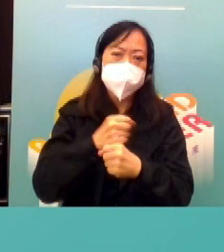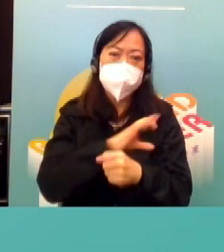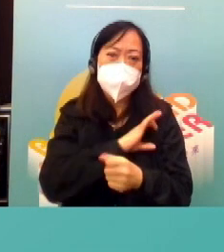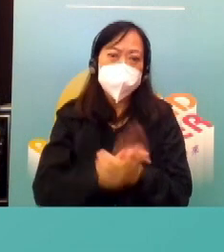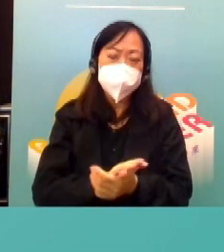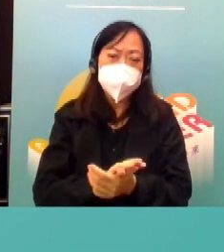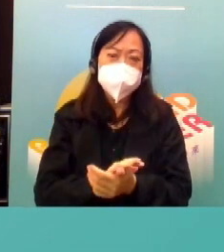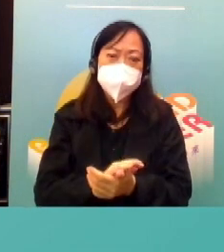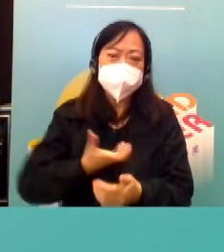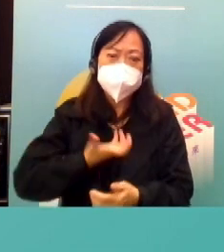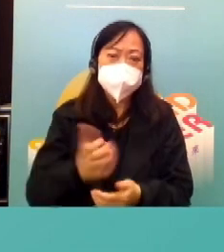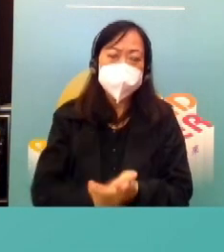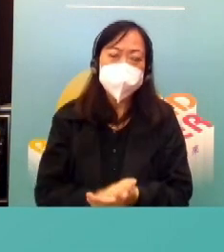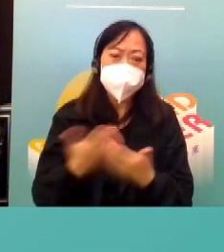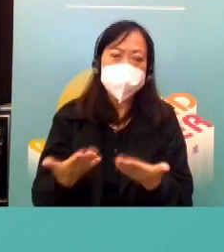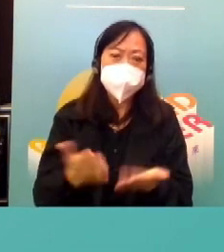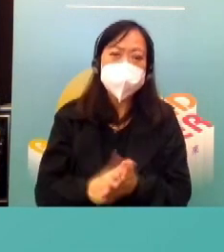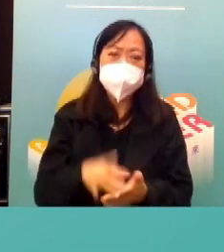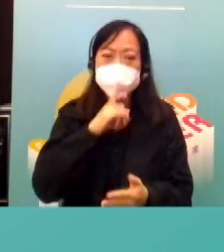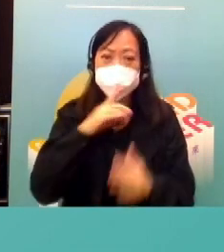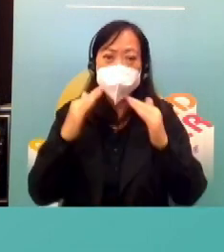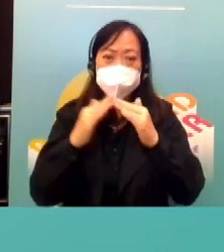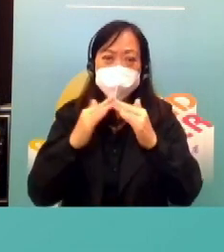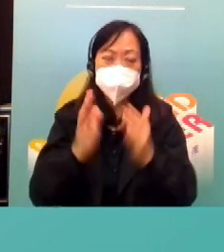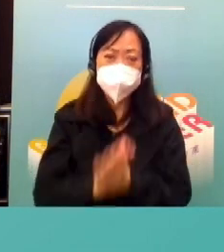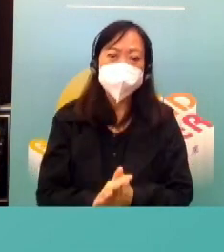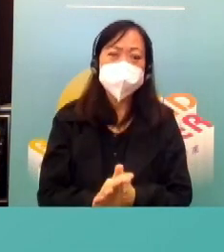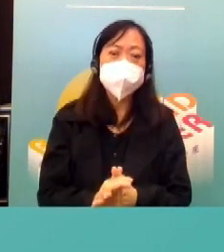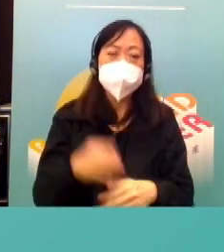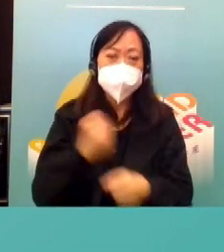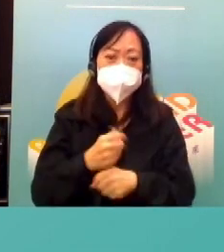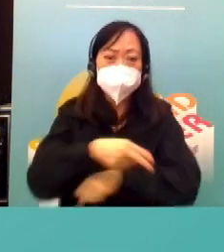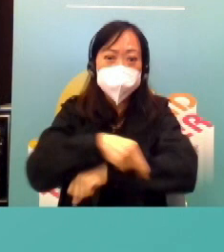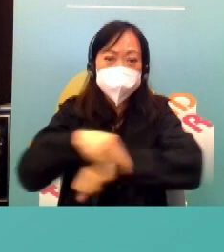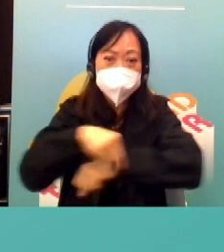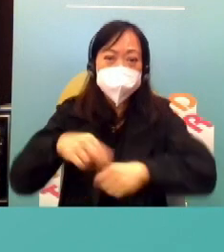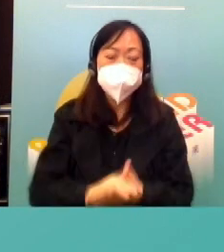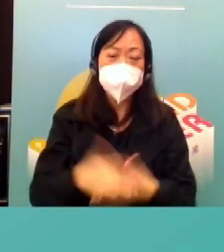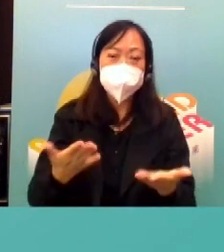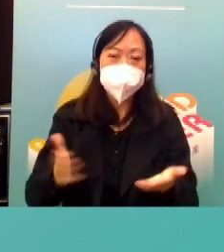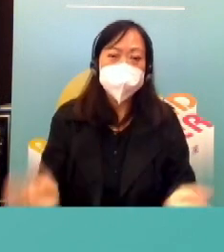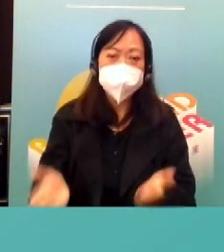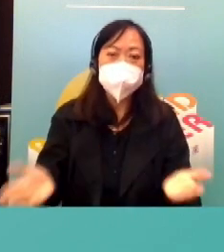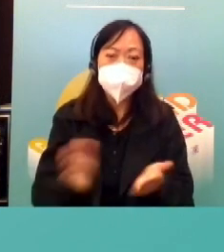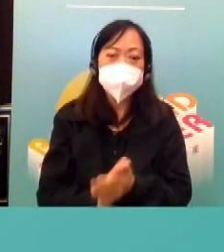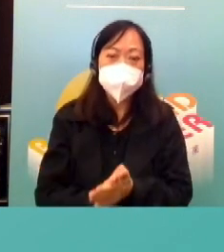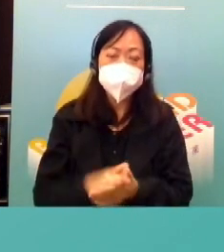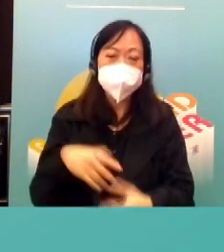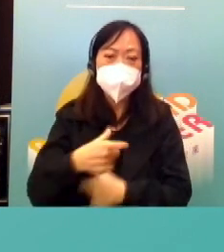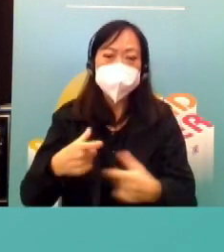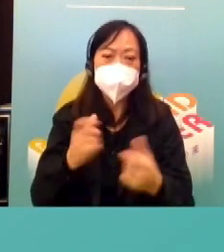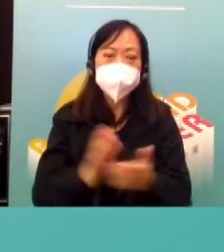same system. So it's a scheme that we can engage business and a lot of different stakeholders